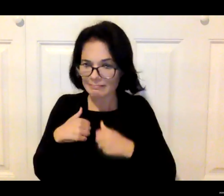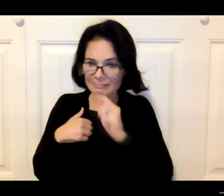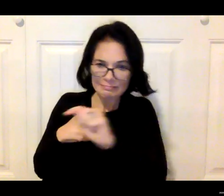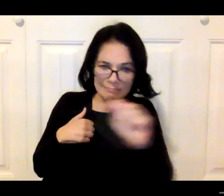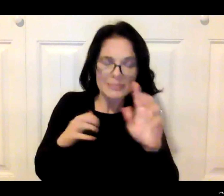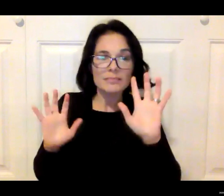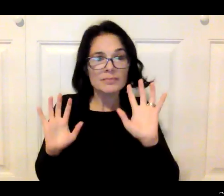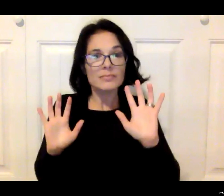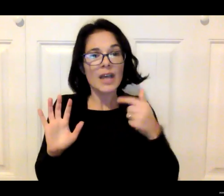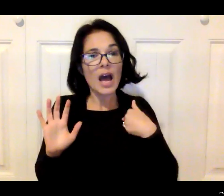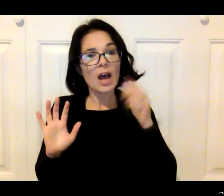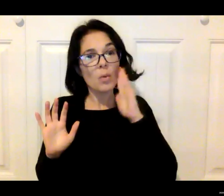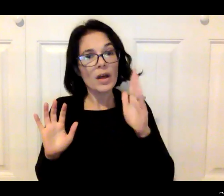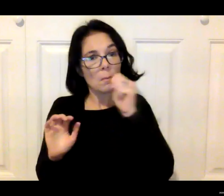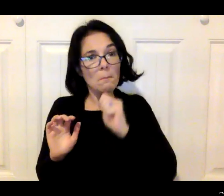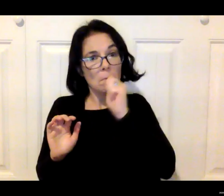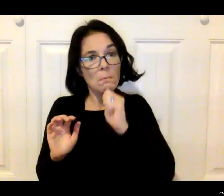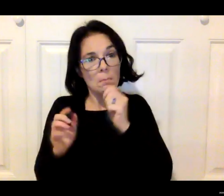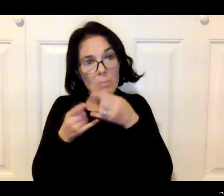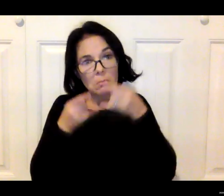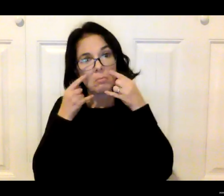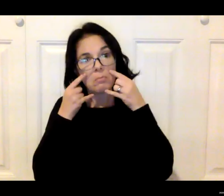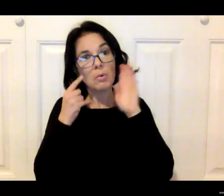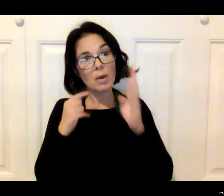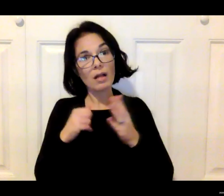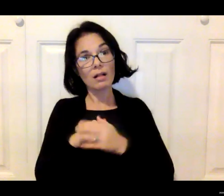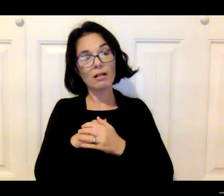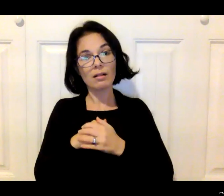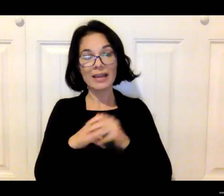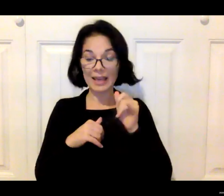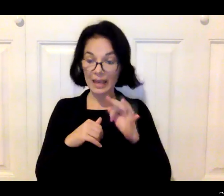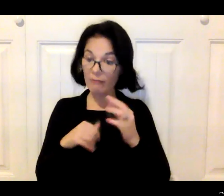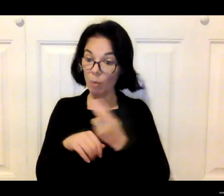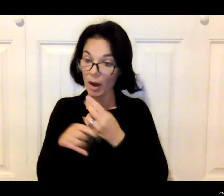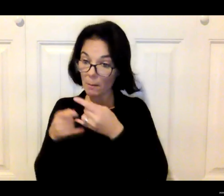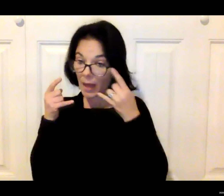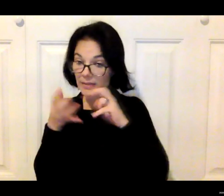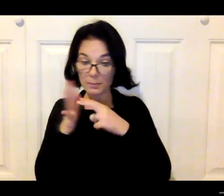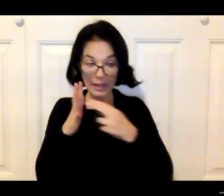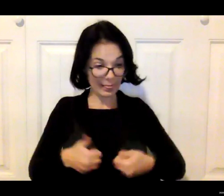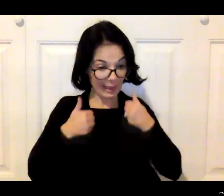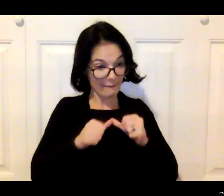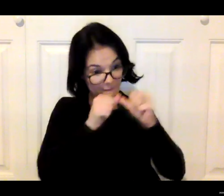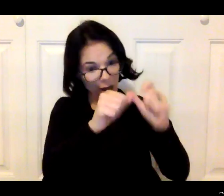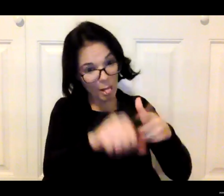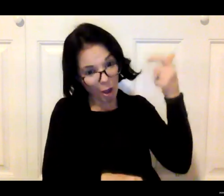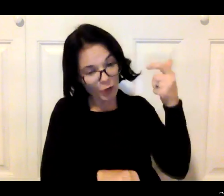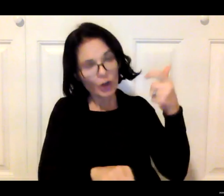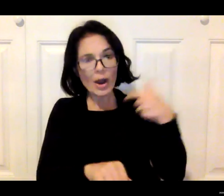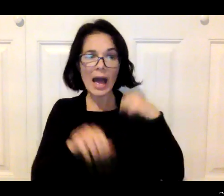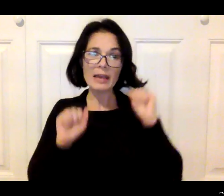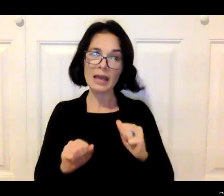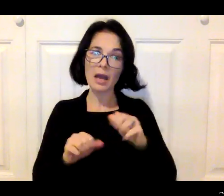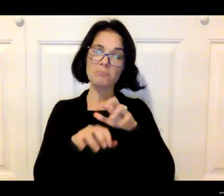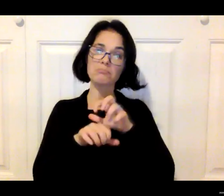mean, I think wearing a mask to live longer, I'll get used to it. And I would